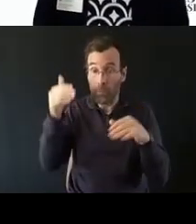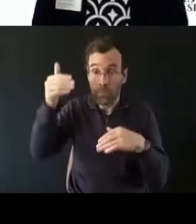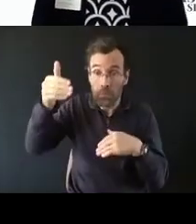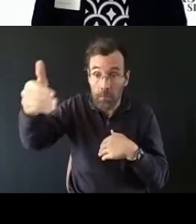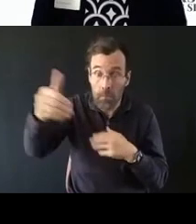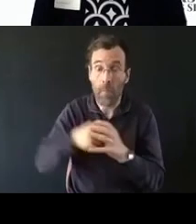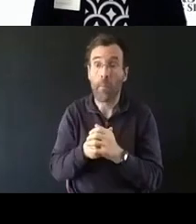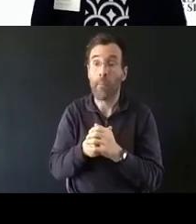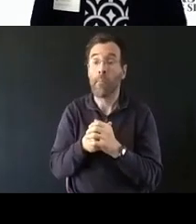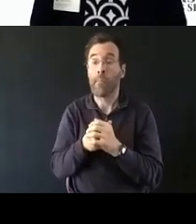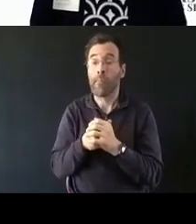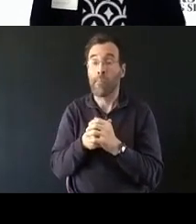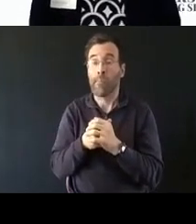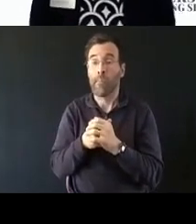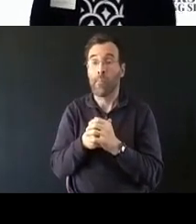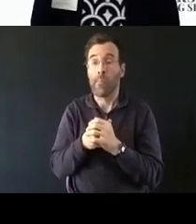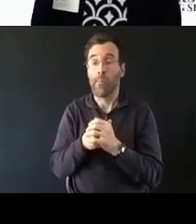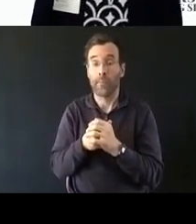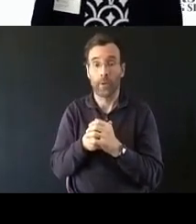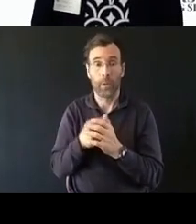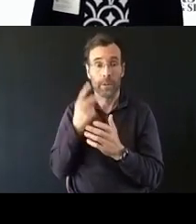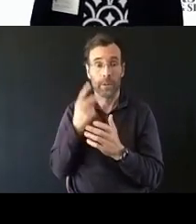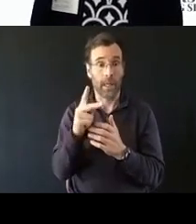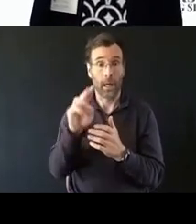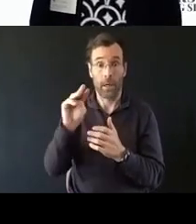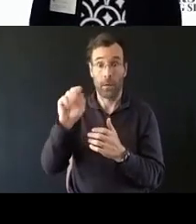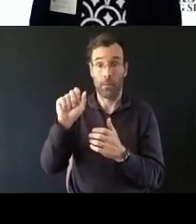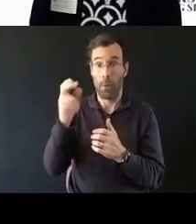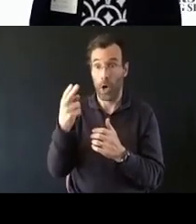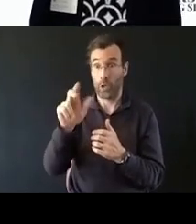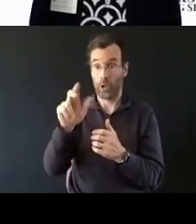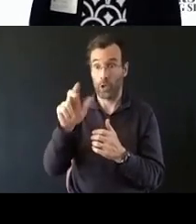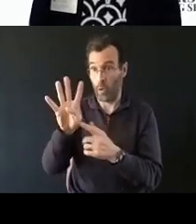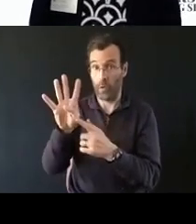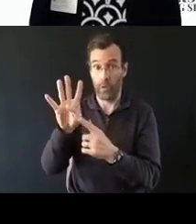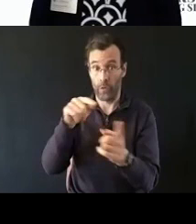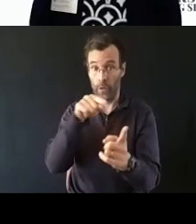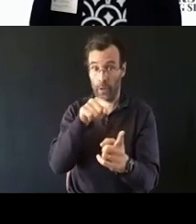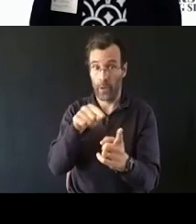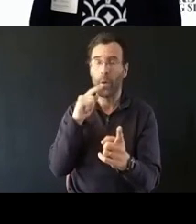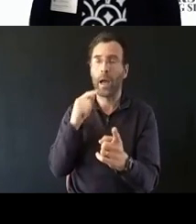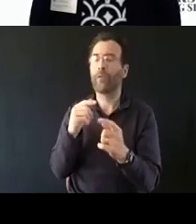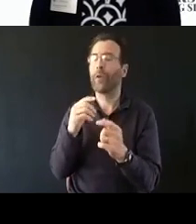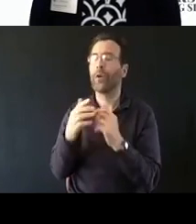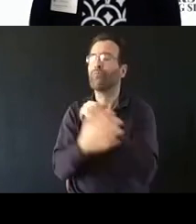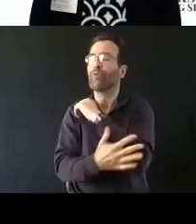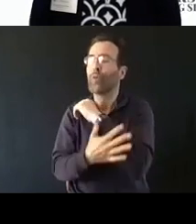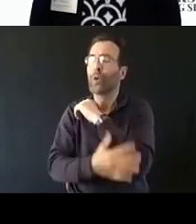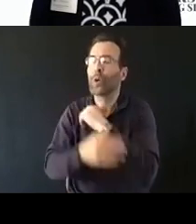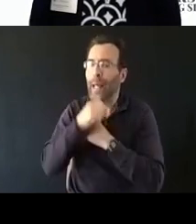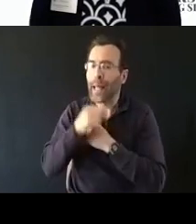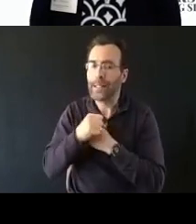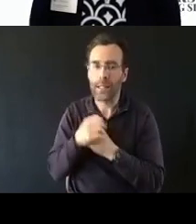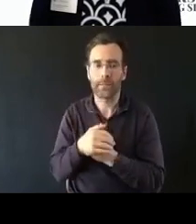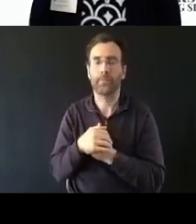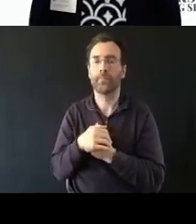in this series here on the screen, that March, our rural aging, we convene again in March